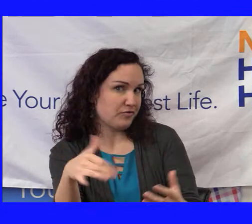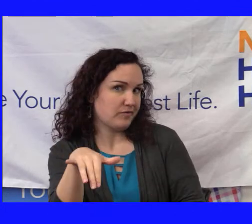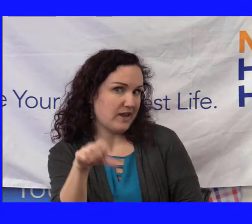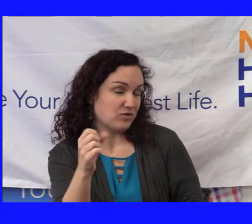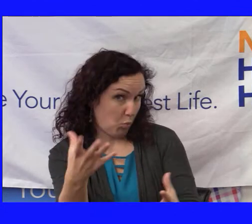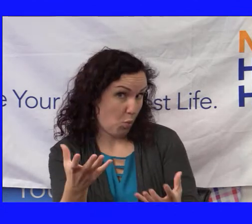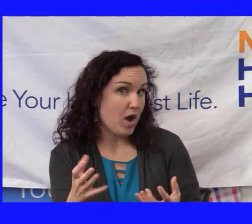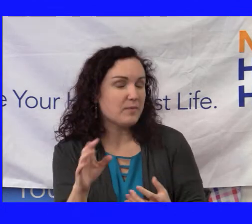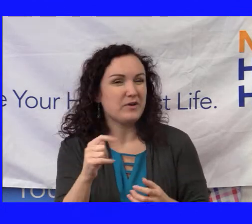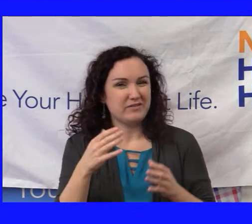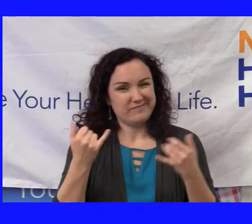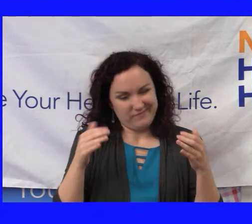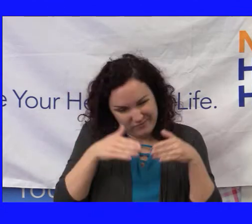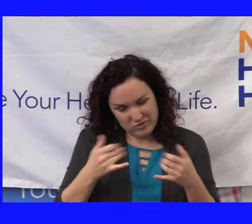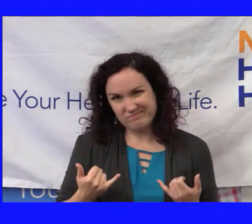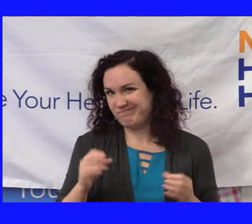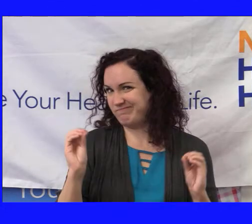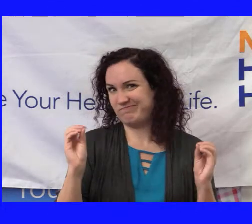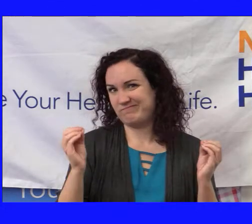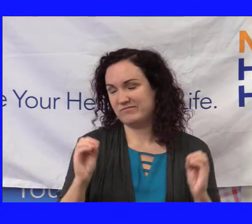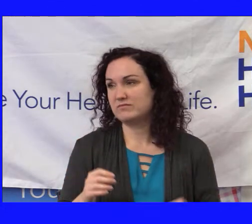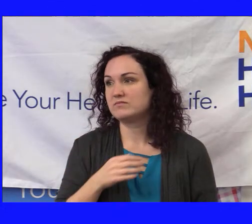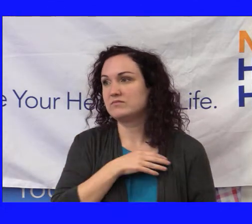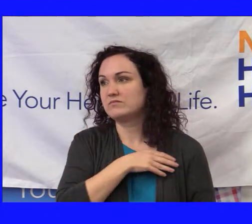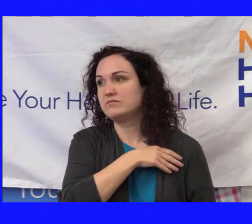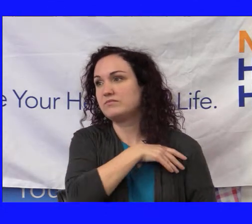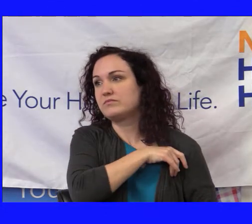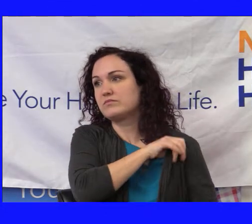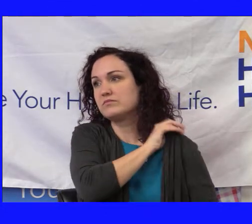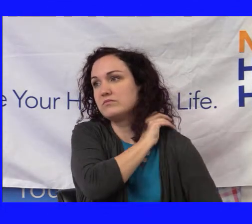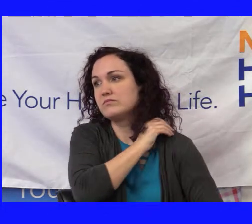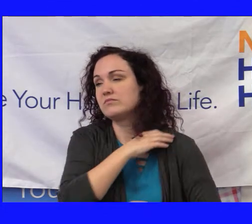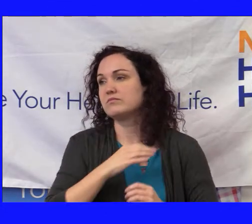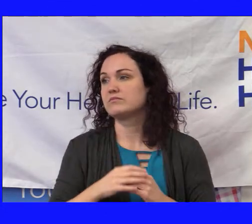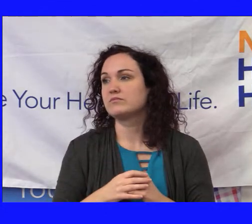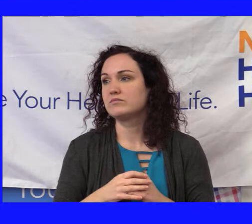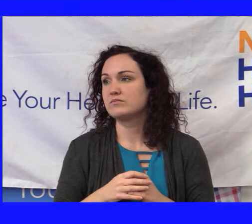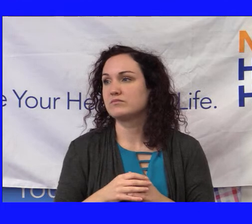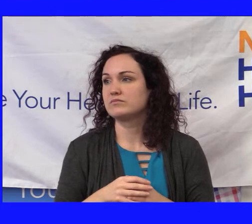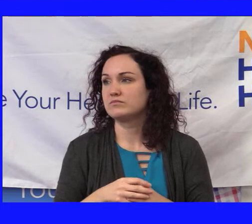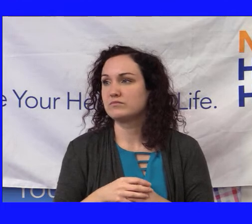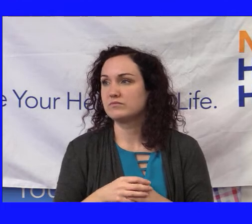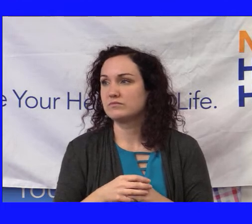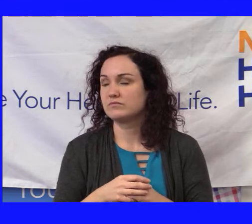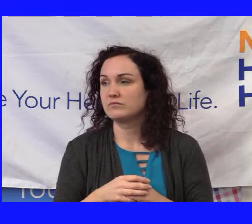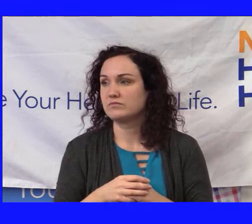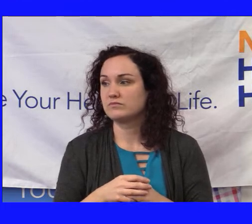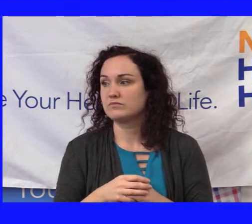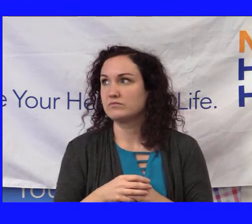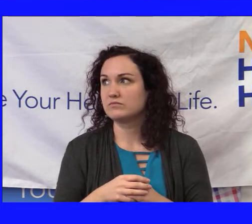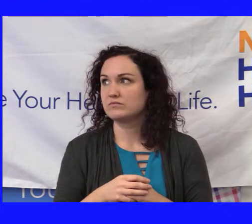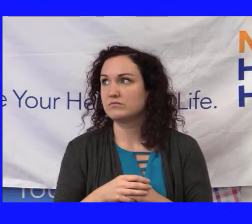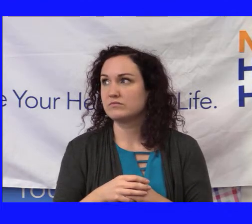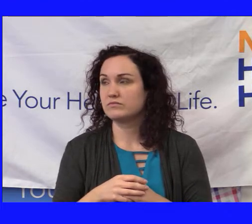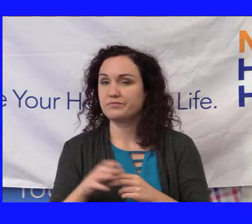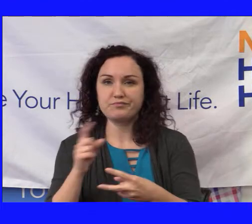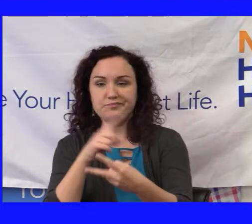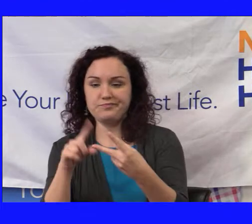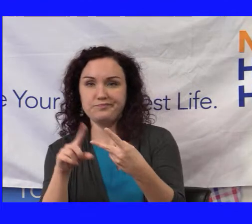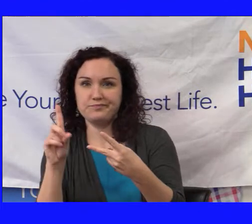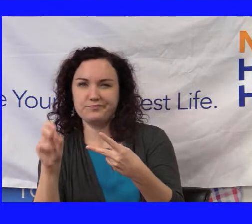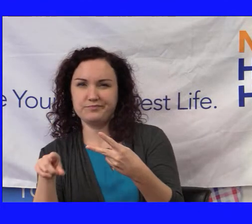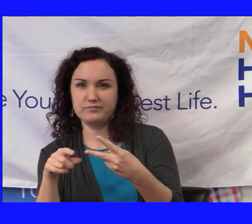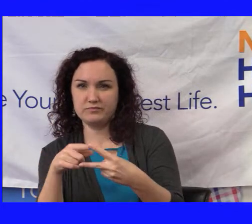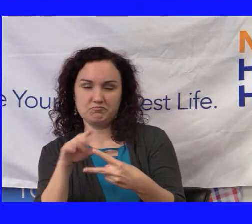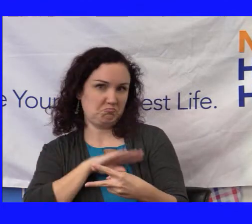The amount of resource time we need to complete the transformation has been on our priority. And my second